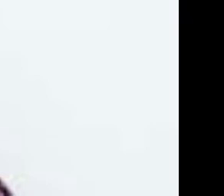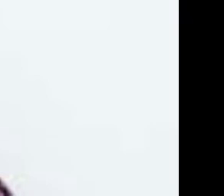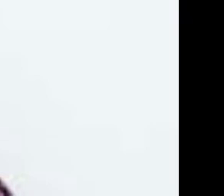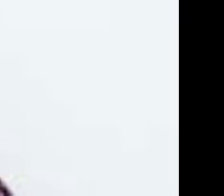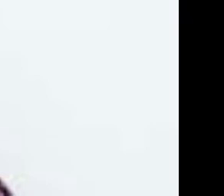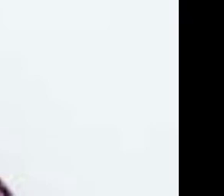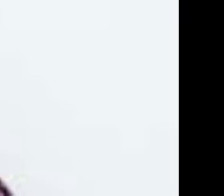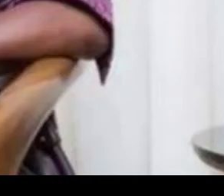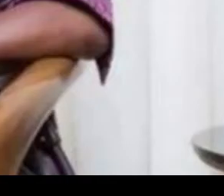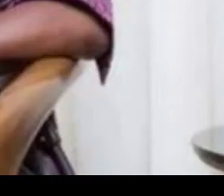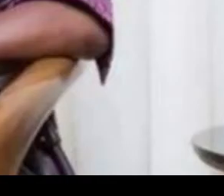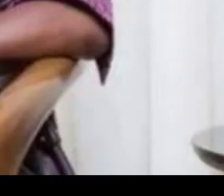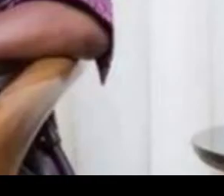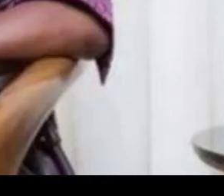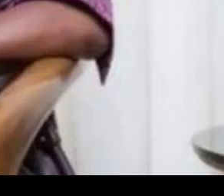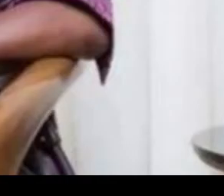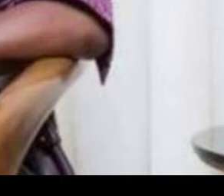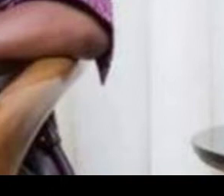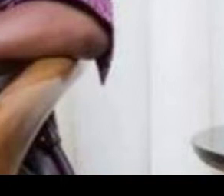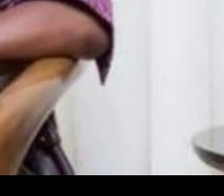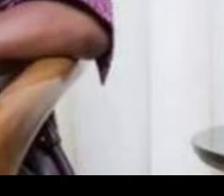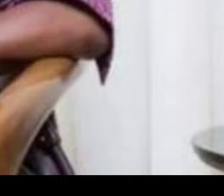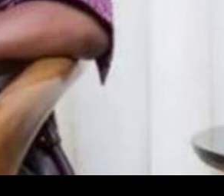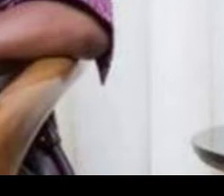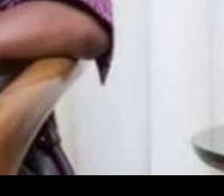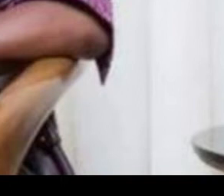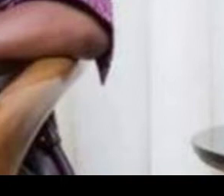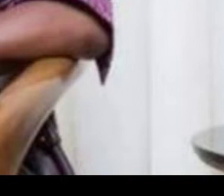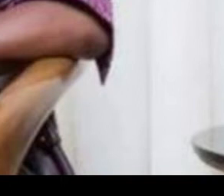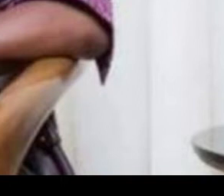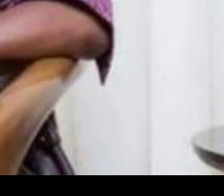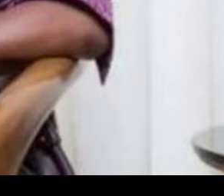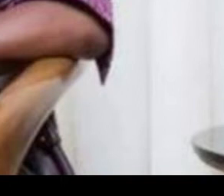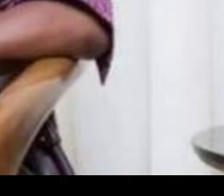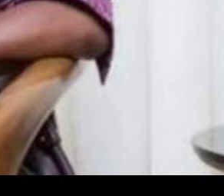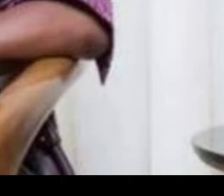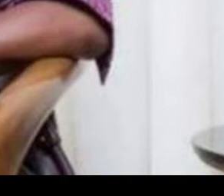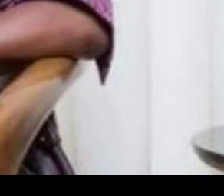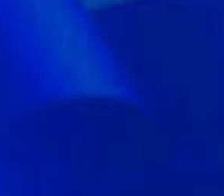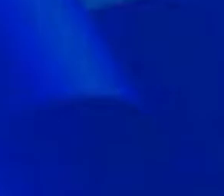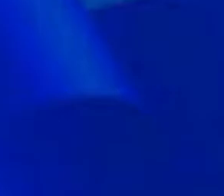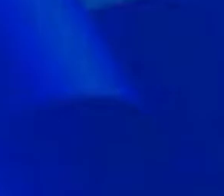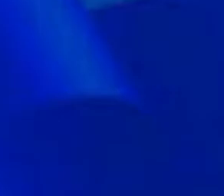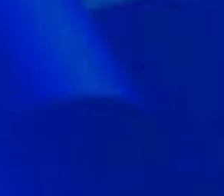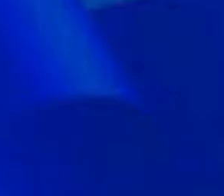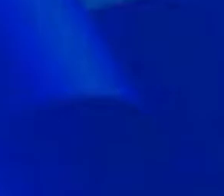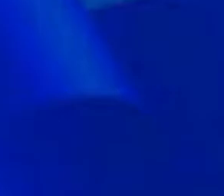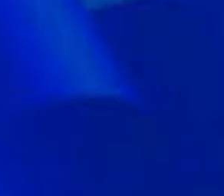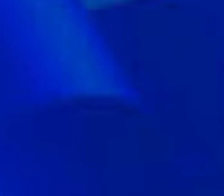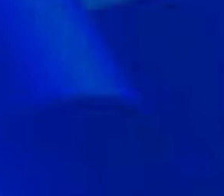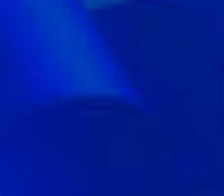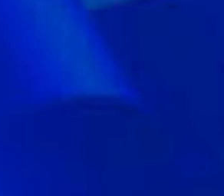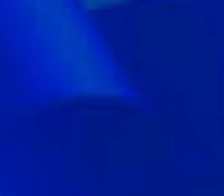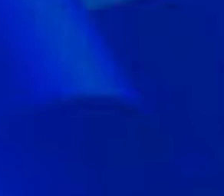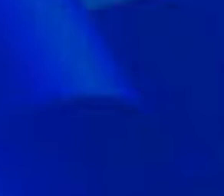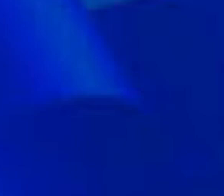the Ayawaso West Wagon constituency, who is in the person of Lydia Alhassan